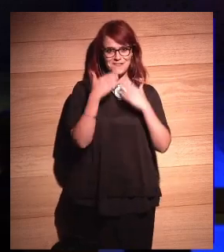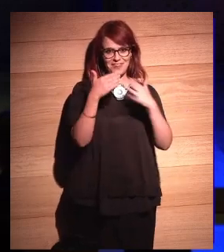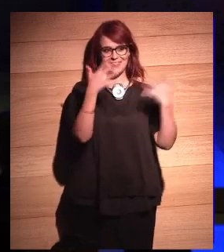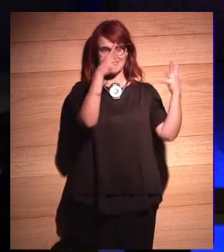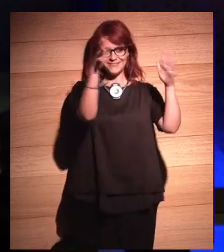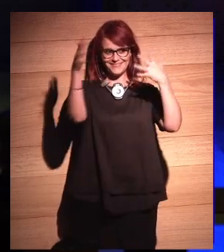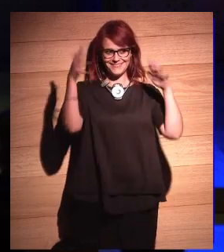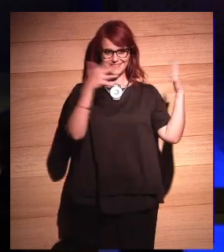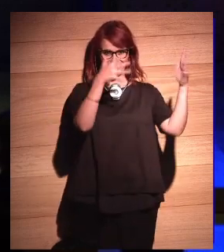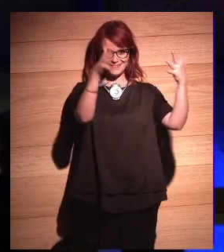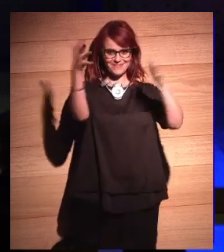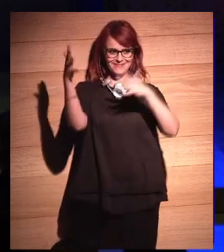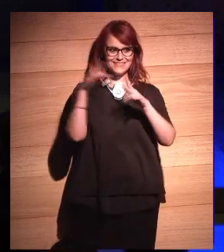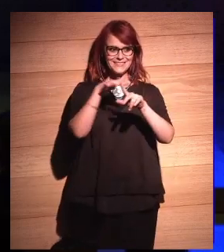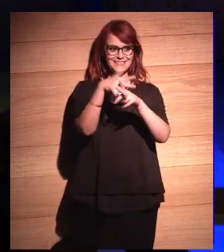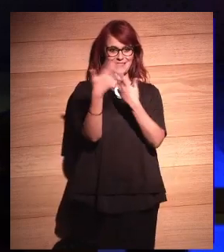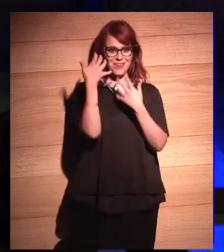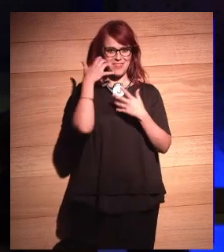But